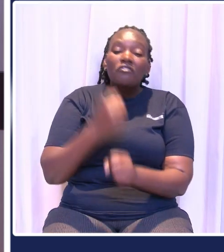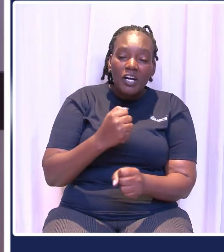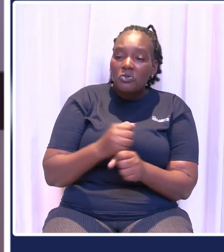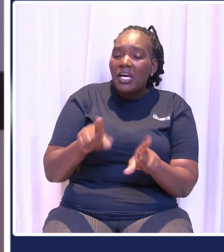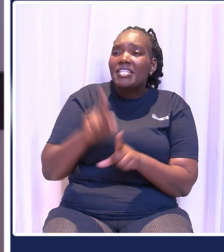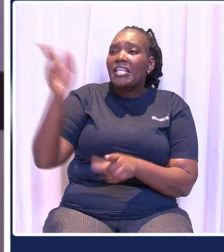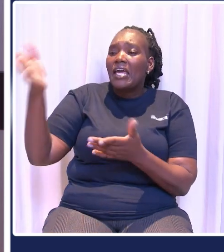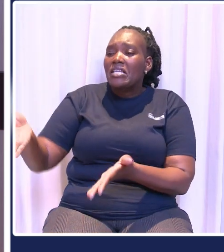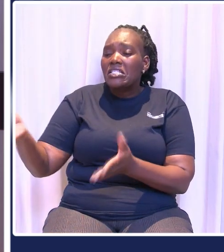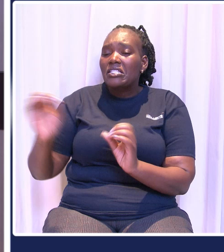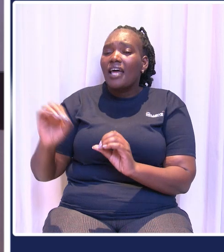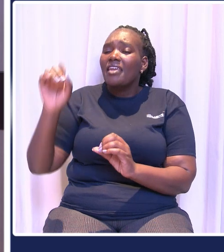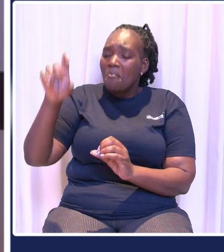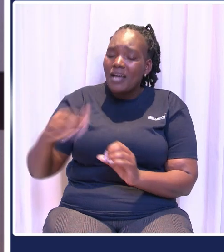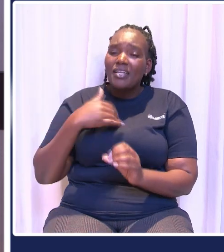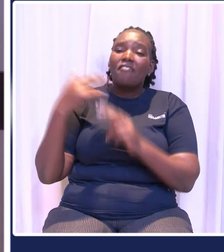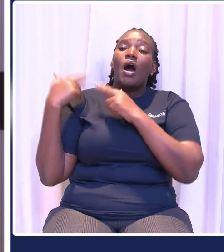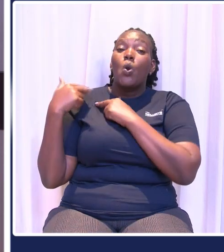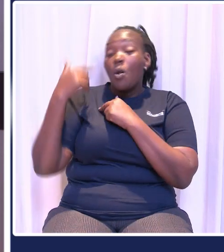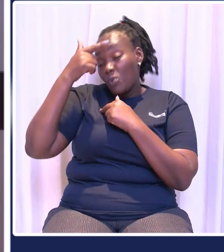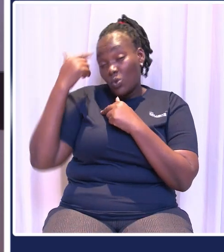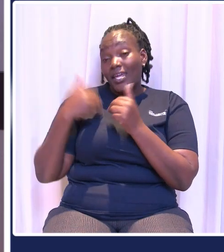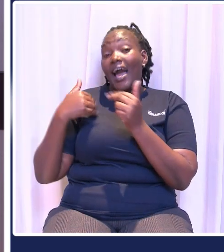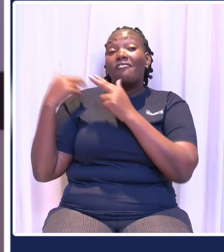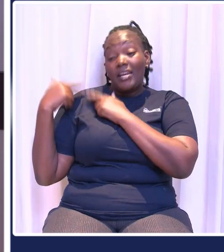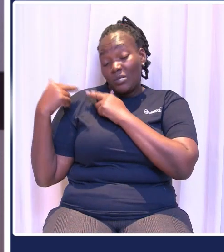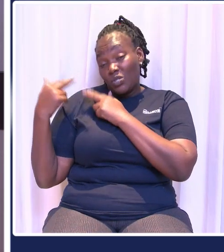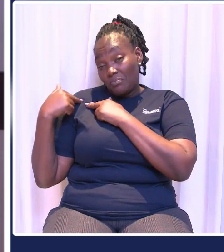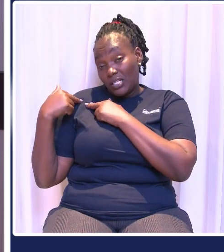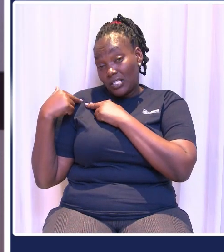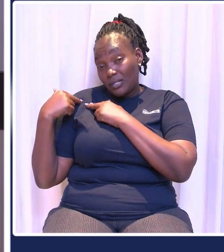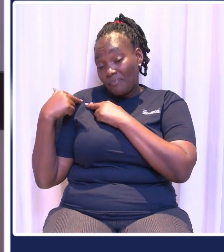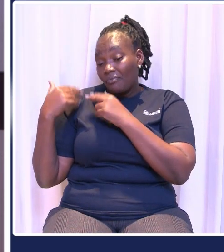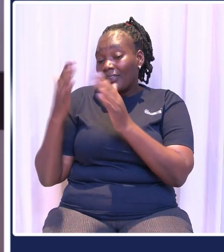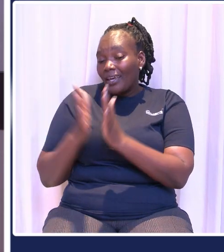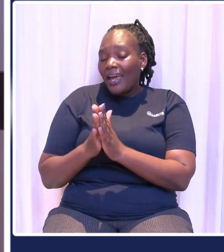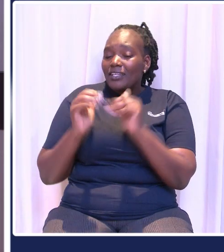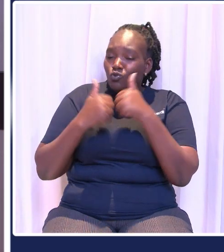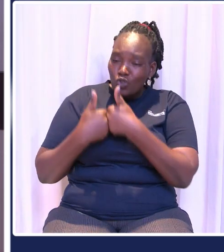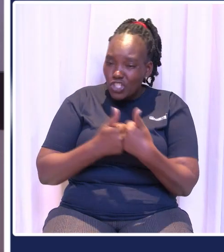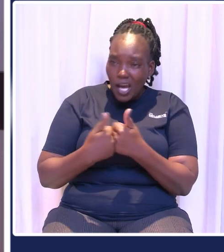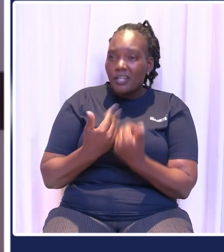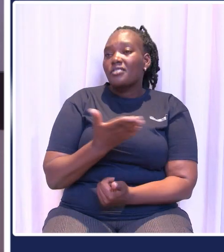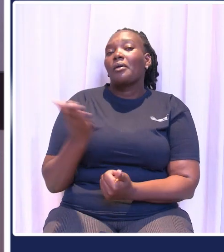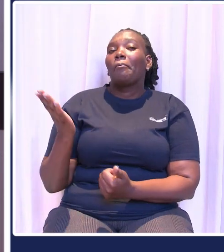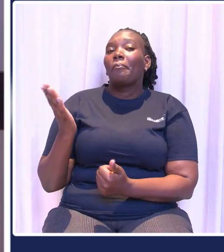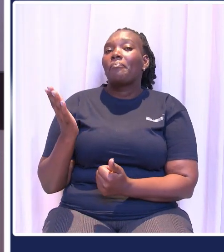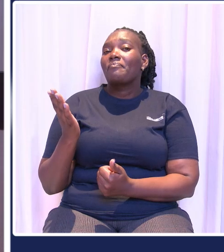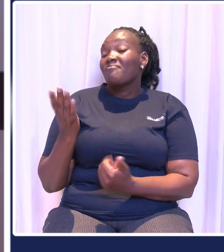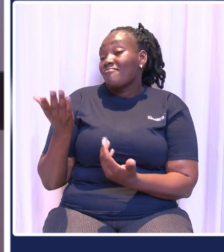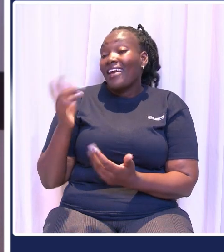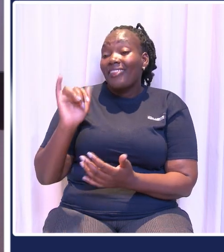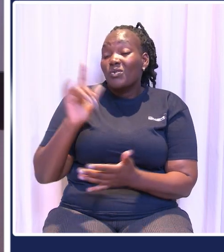exist and they do not play a role, because they do. And they have a responsibility, and challenge them. That's what